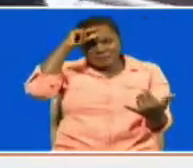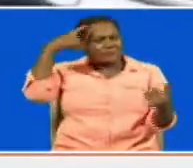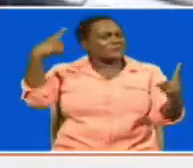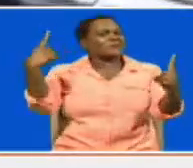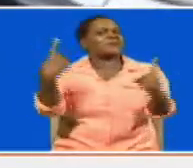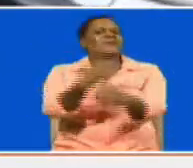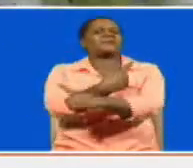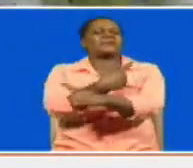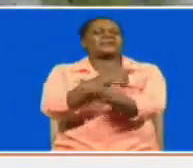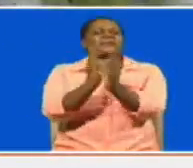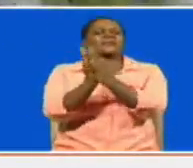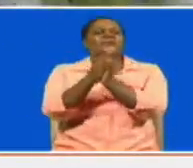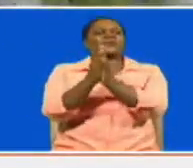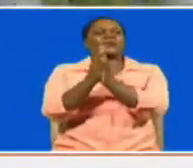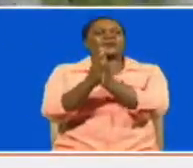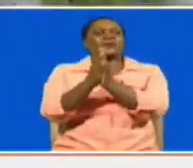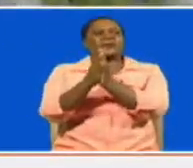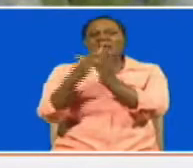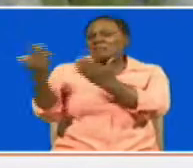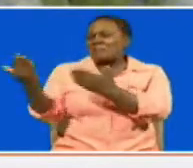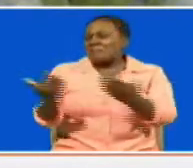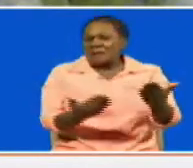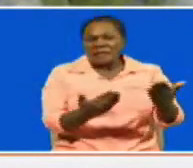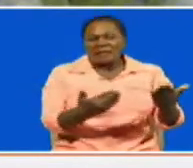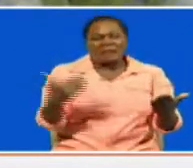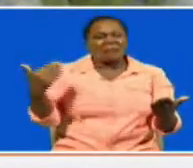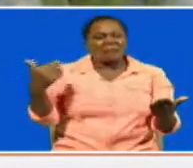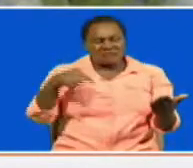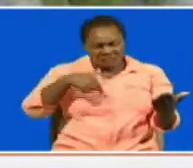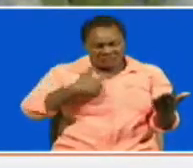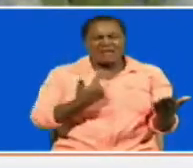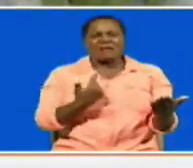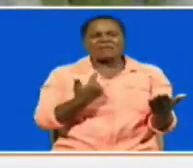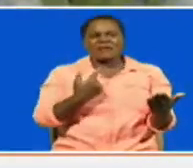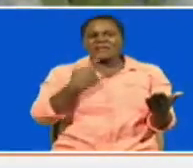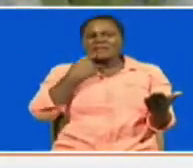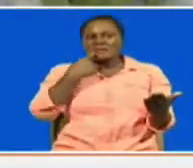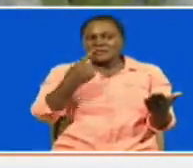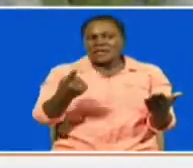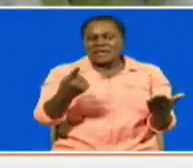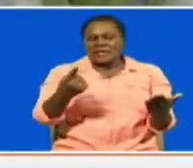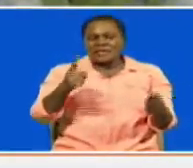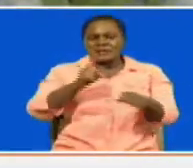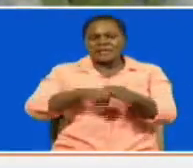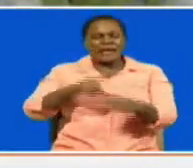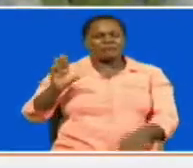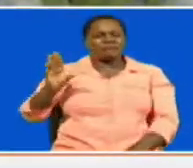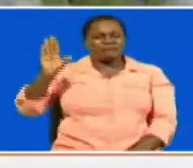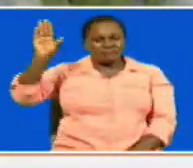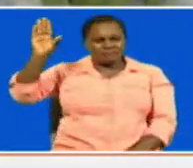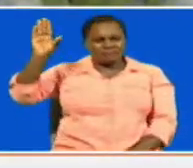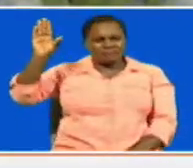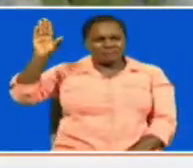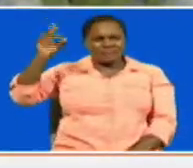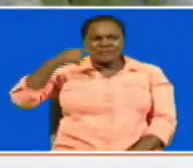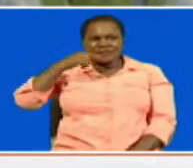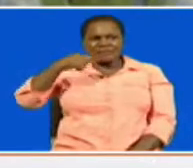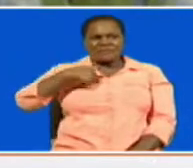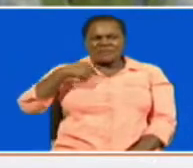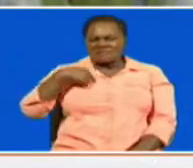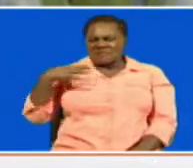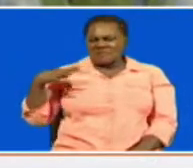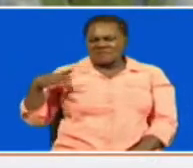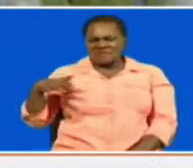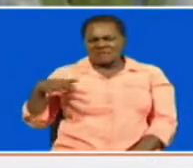a different story. Wasituletee sisi. Sisi nilisema pale siku ya inauguration. Wakasema mimi ni